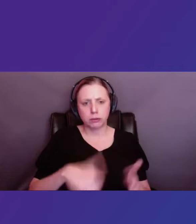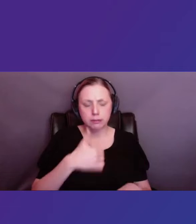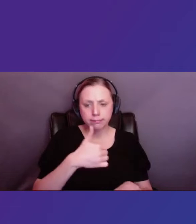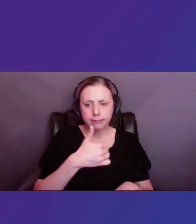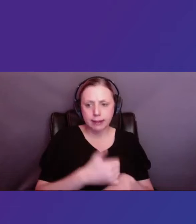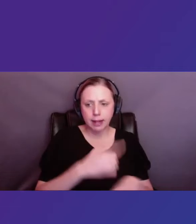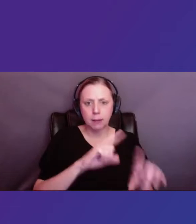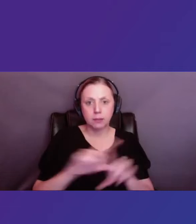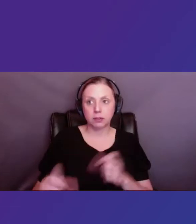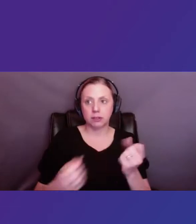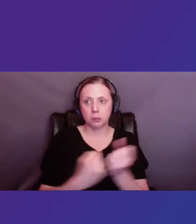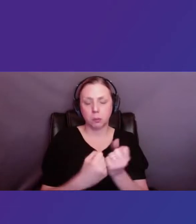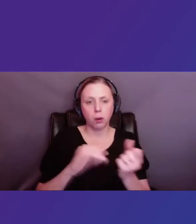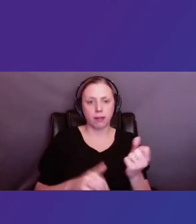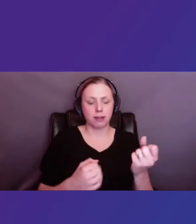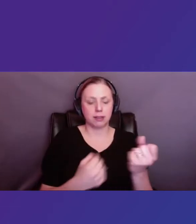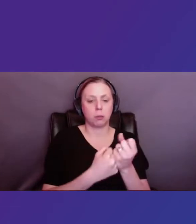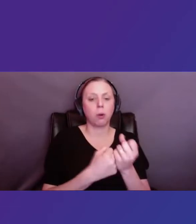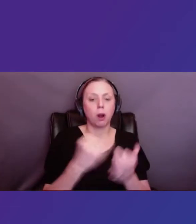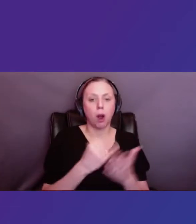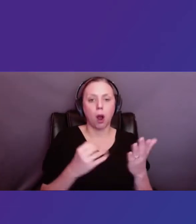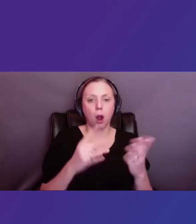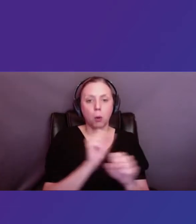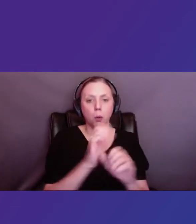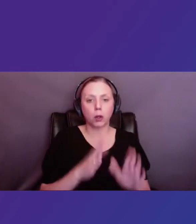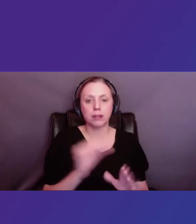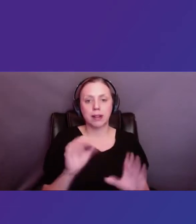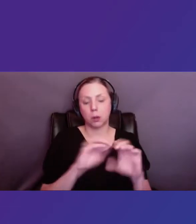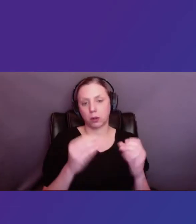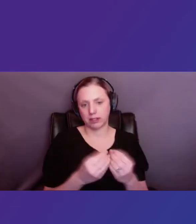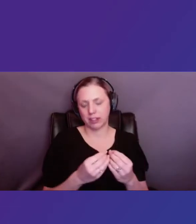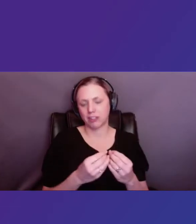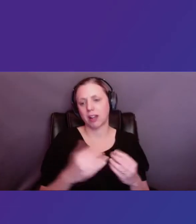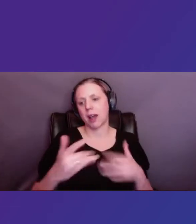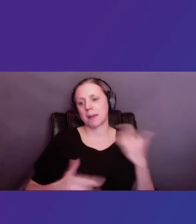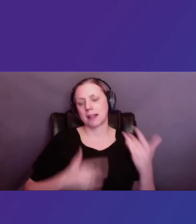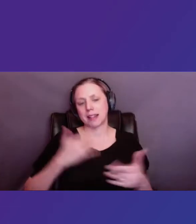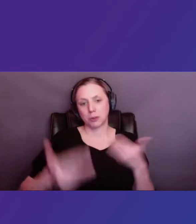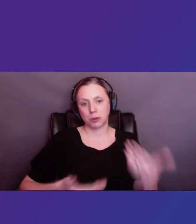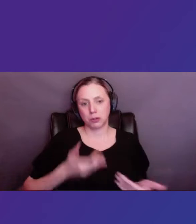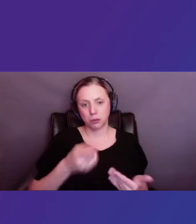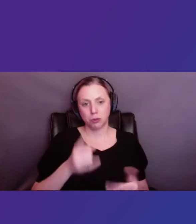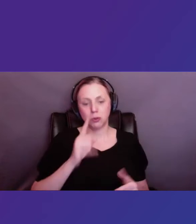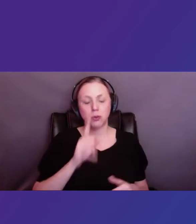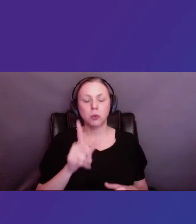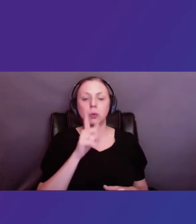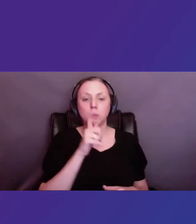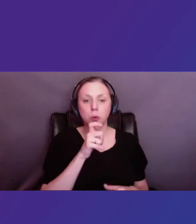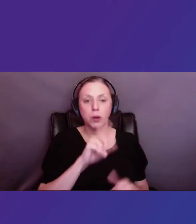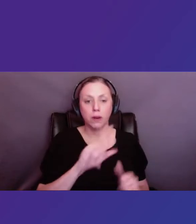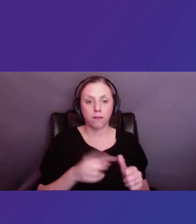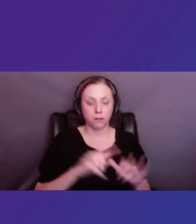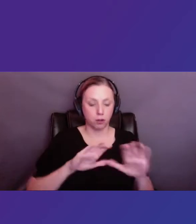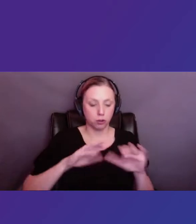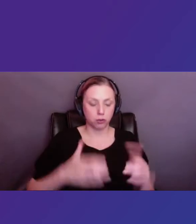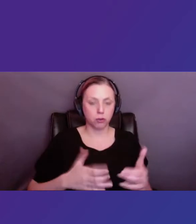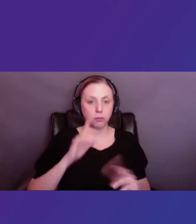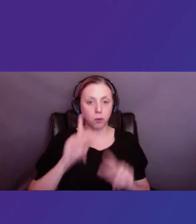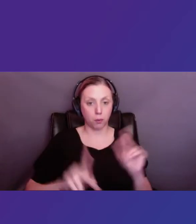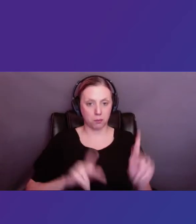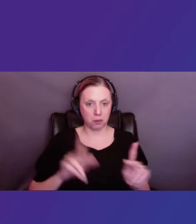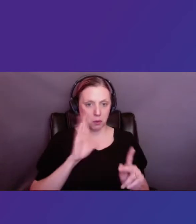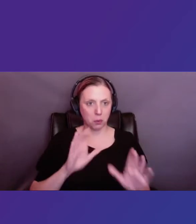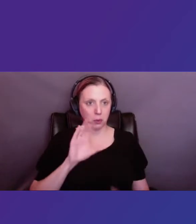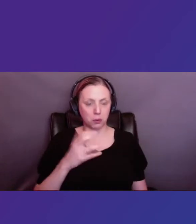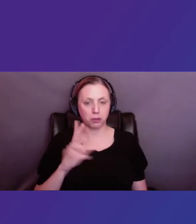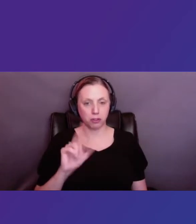arts workers and organizations. I am really excited to introduce you to our first group of folks that we're going to chat